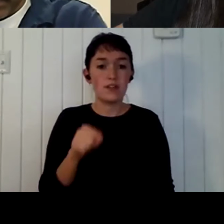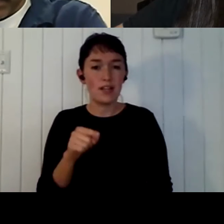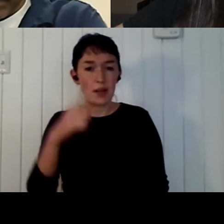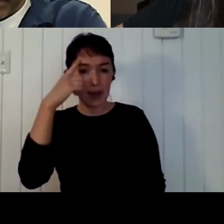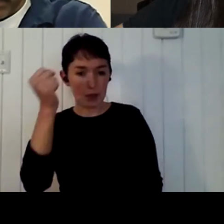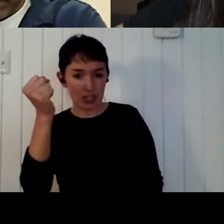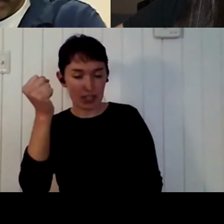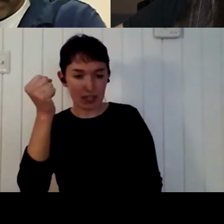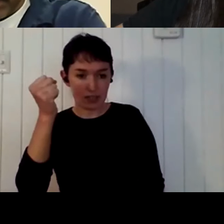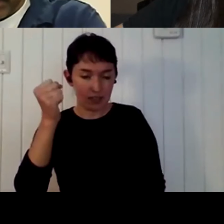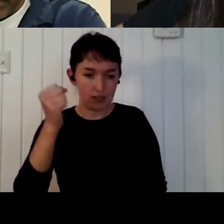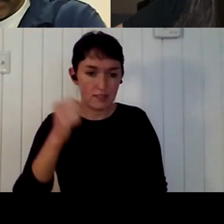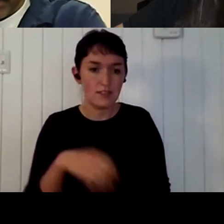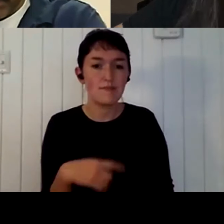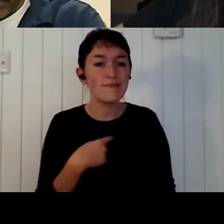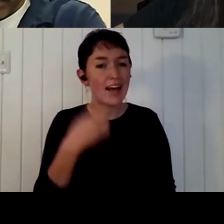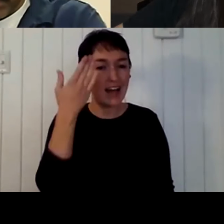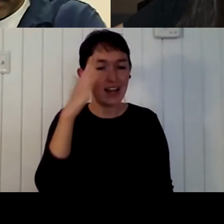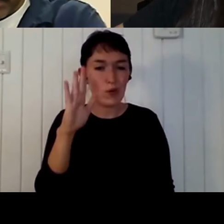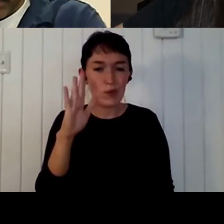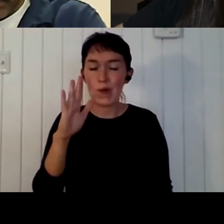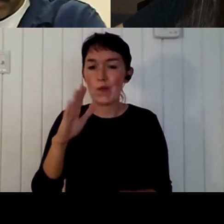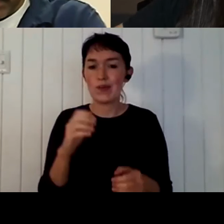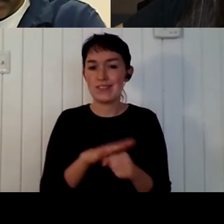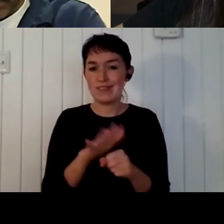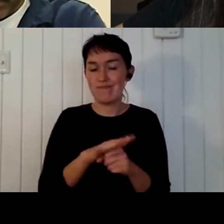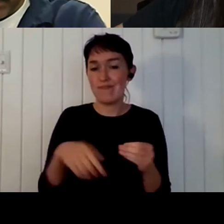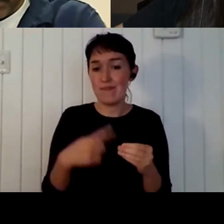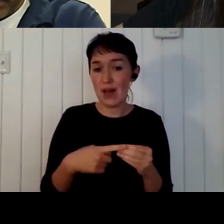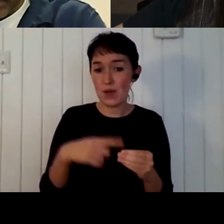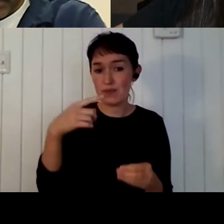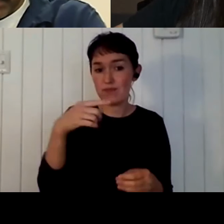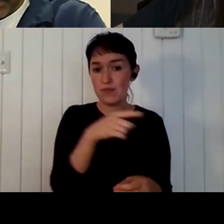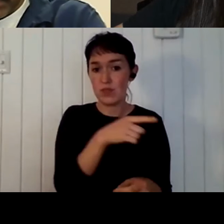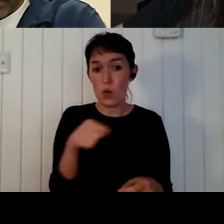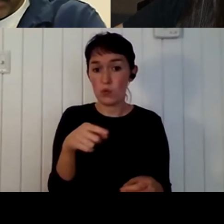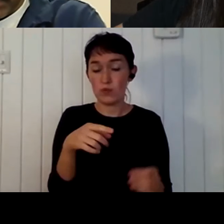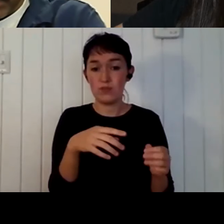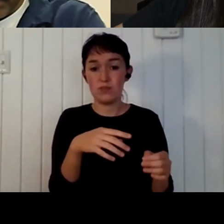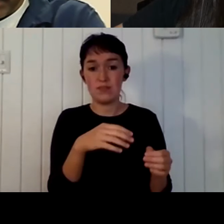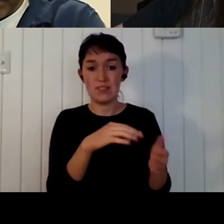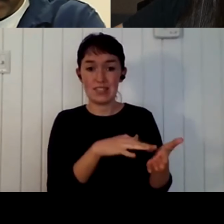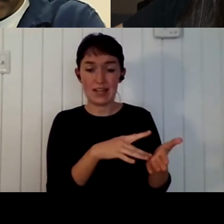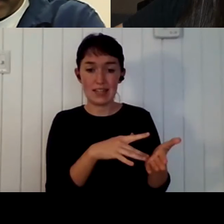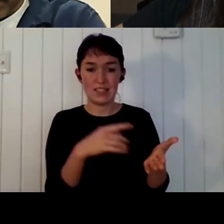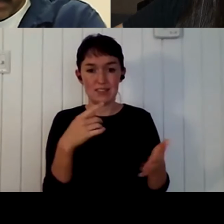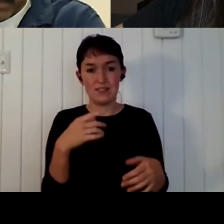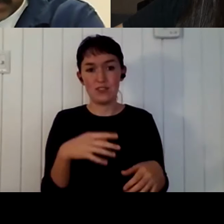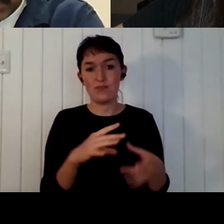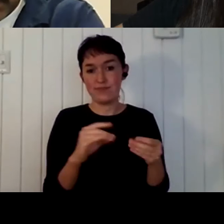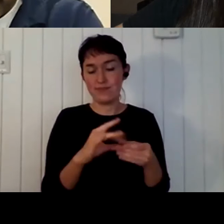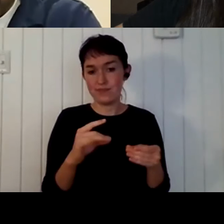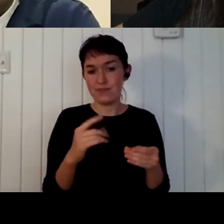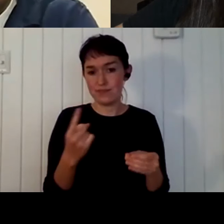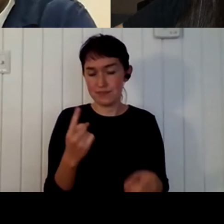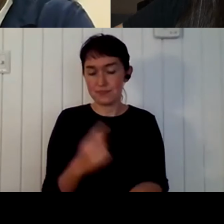I don't know those studies well enough to make a strong claim. But based on everything I've said, particularly